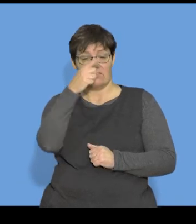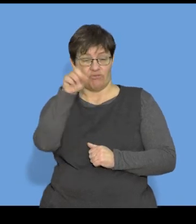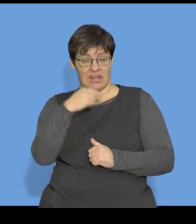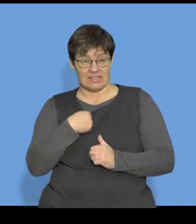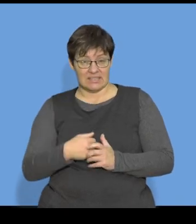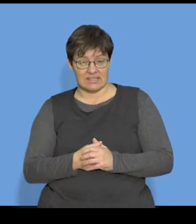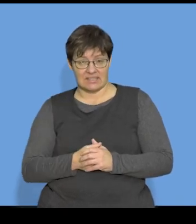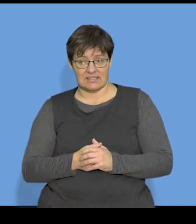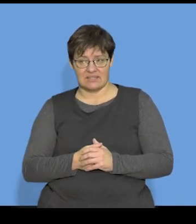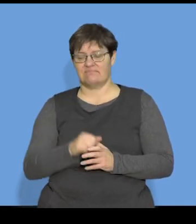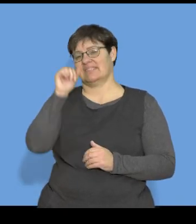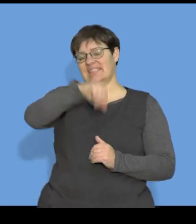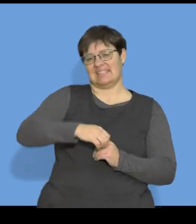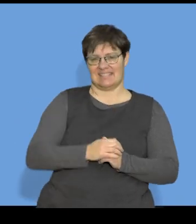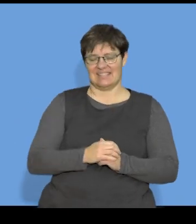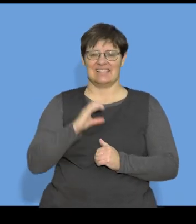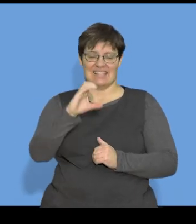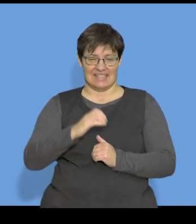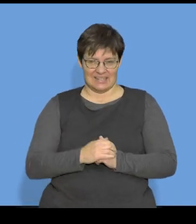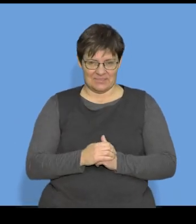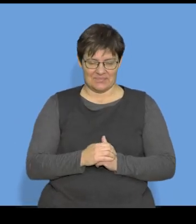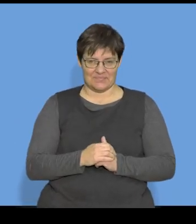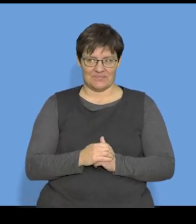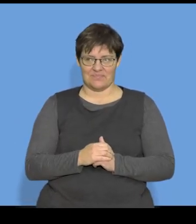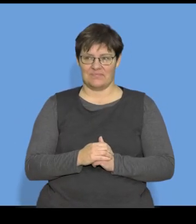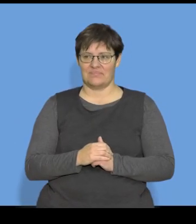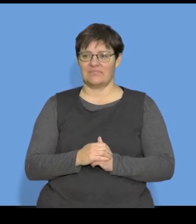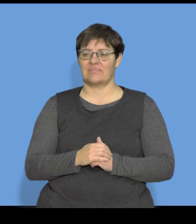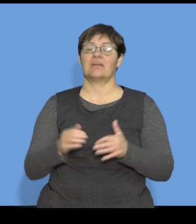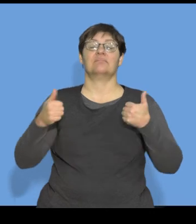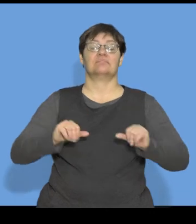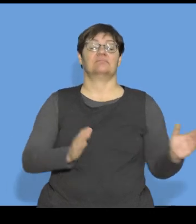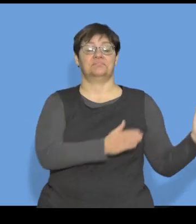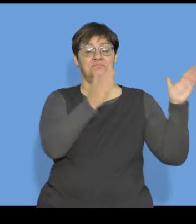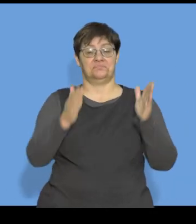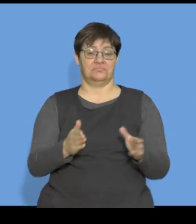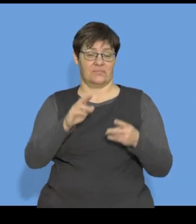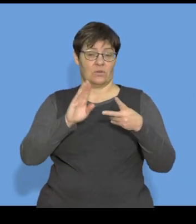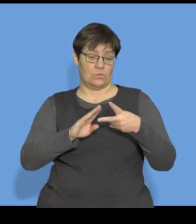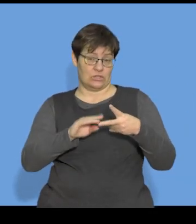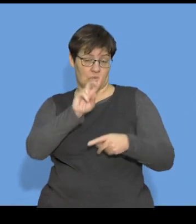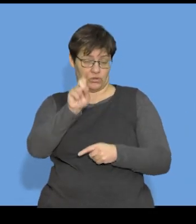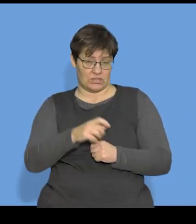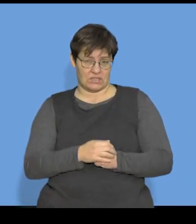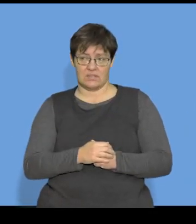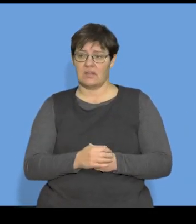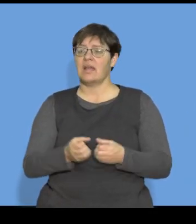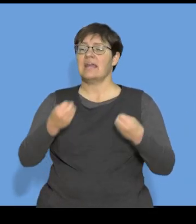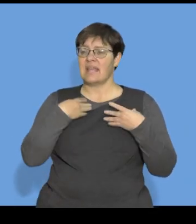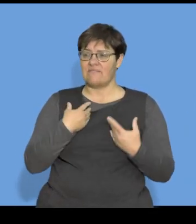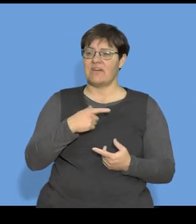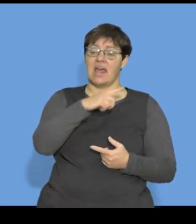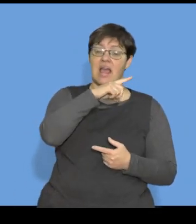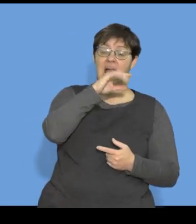right. Yes, it's C. Then we move to the next question. It says you give the letter and